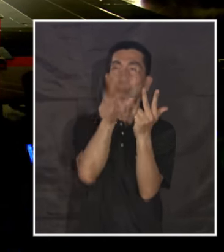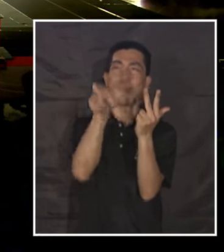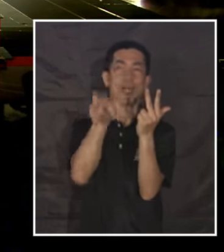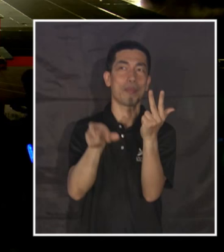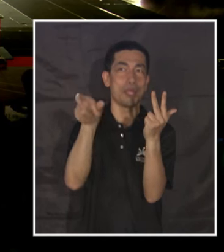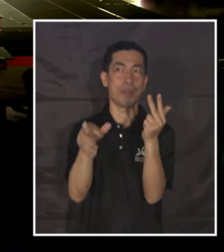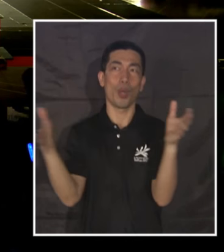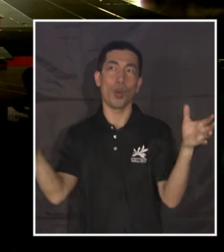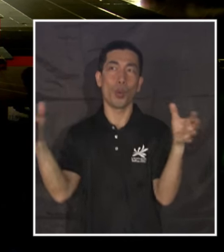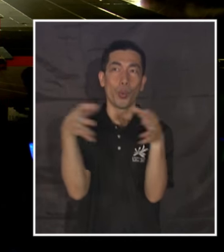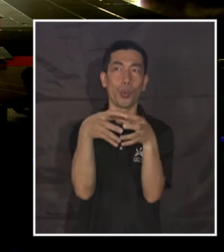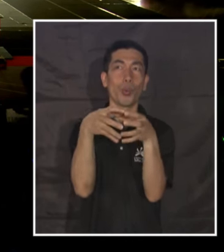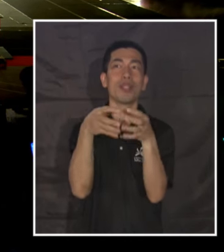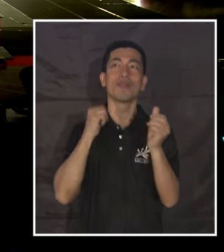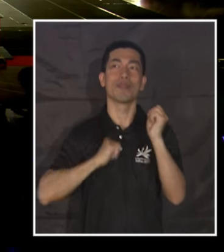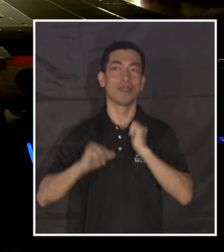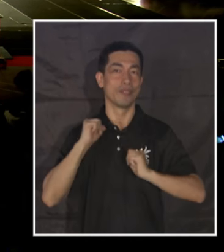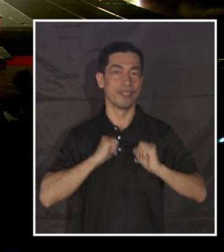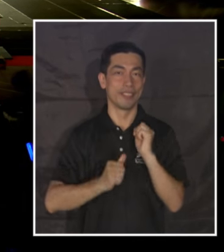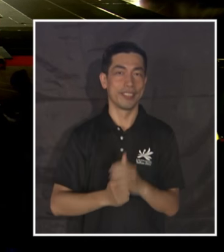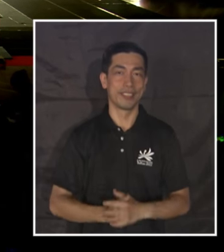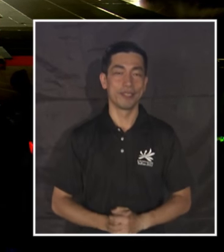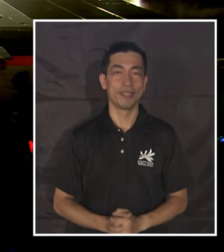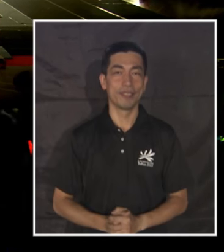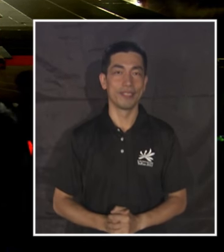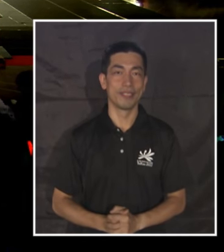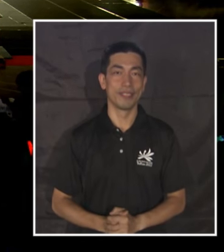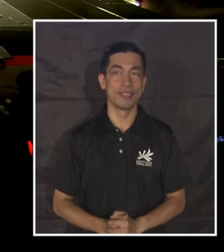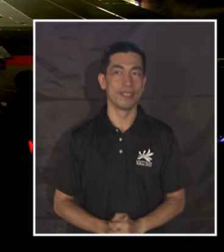cheerleading performances.